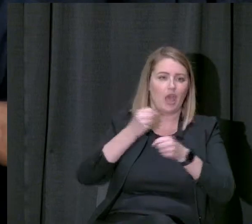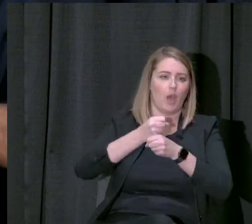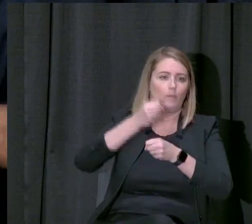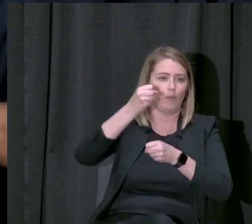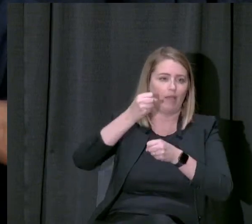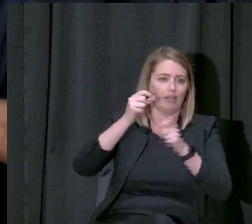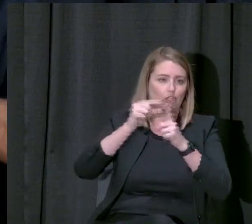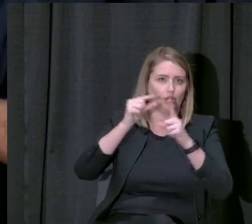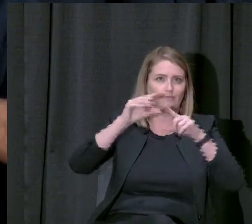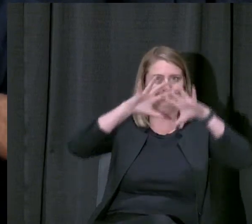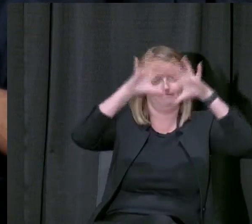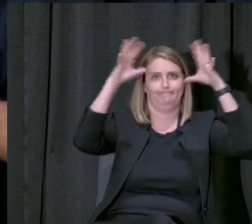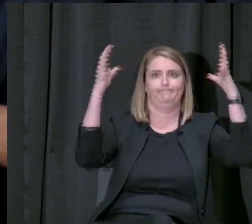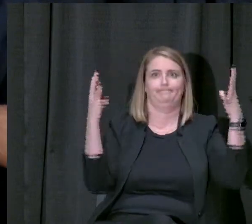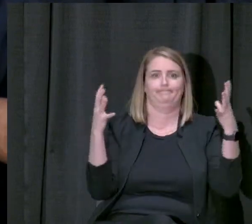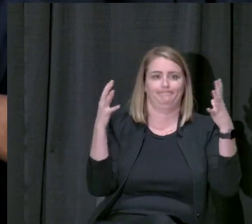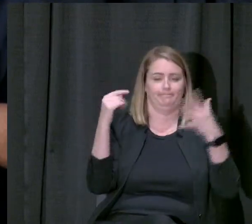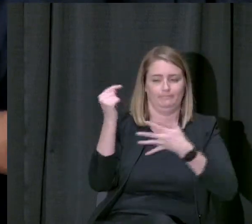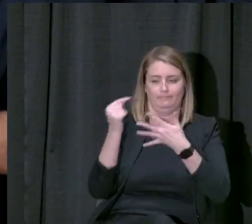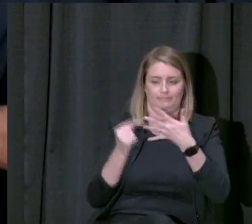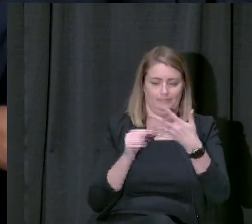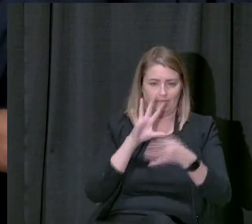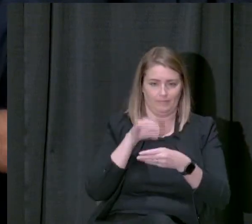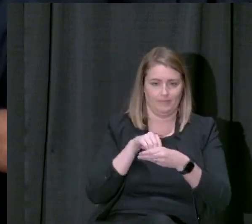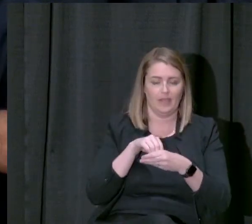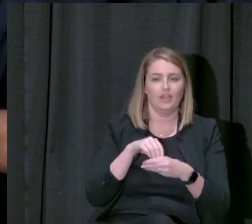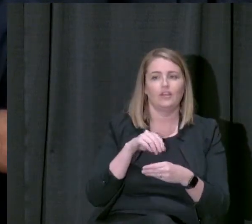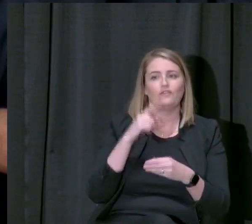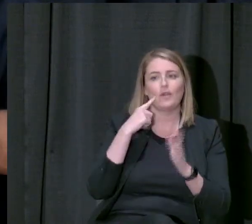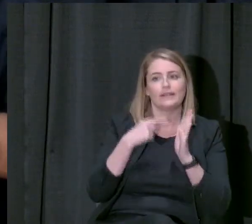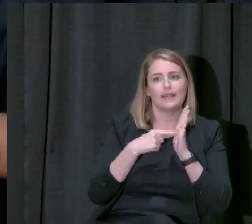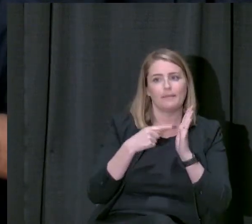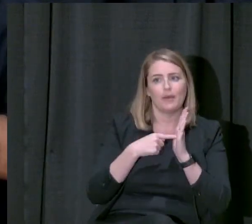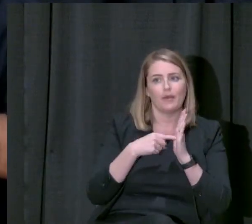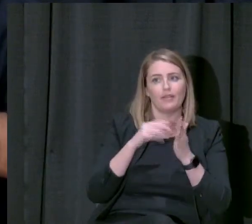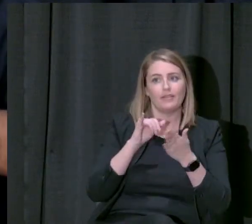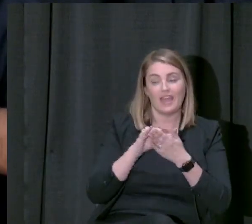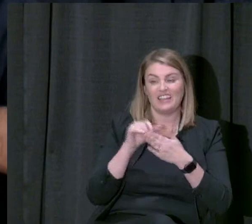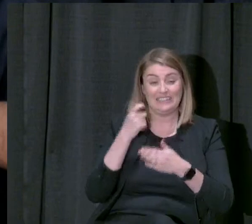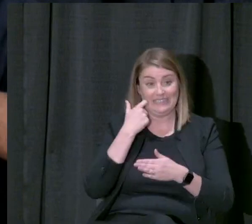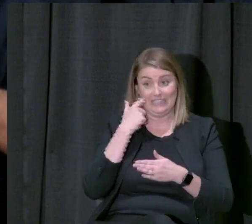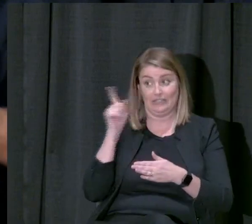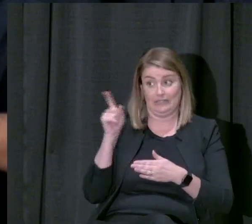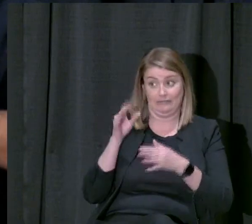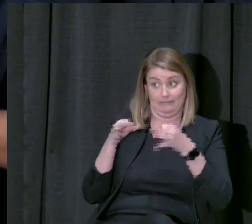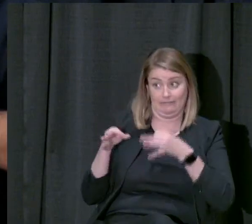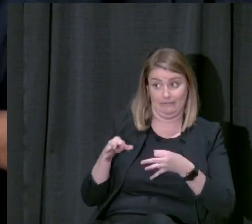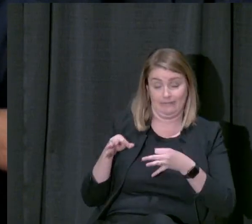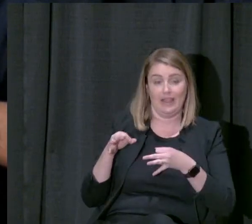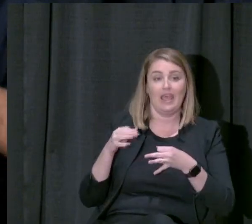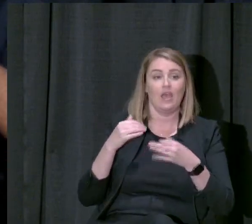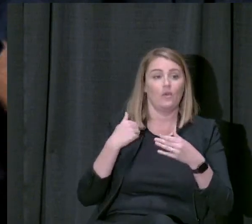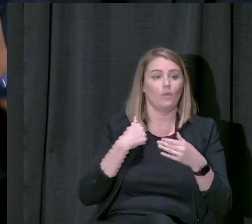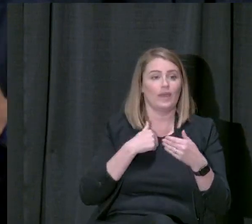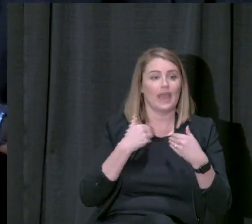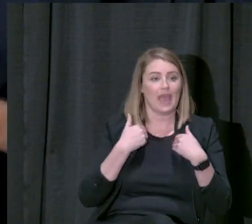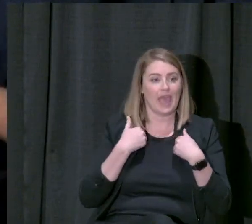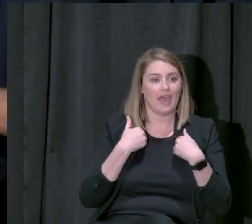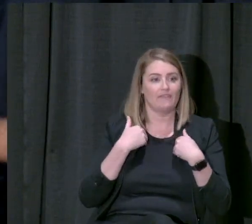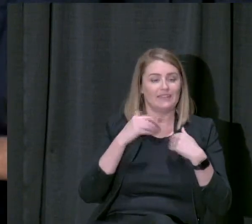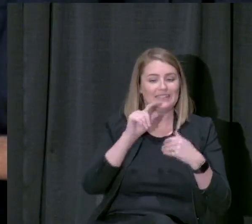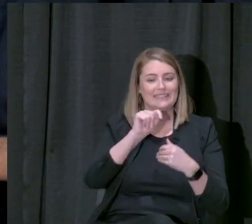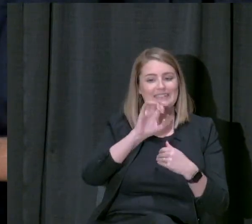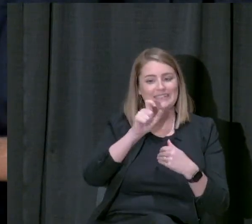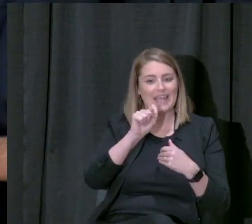in the glasses. So, for example, with the feature that Karthik just described, we use optical character recognition or text